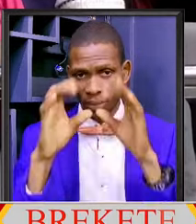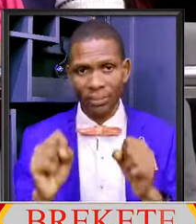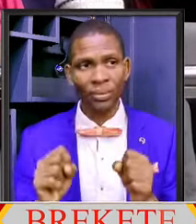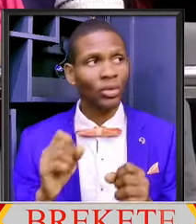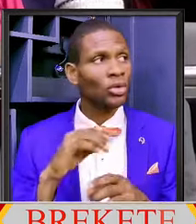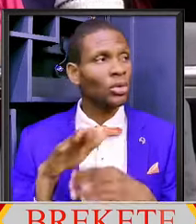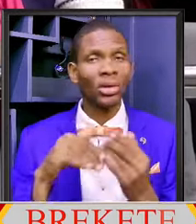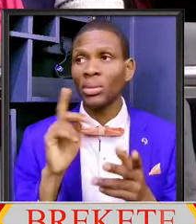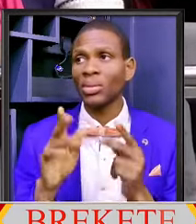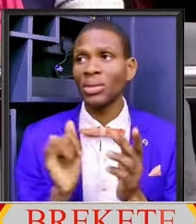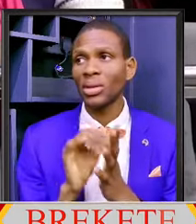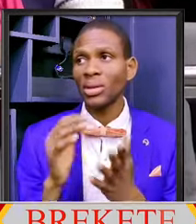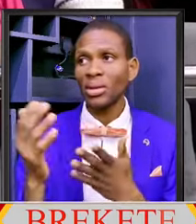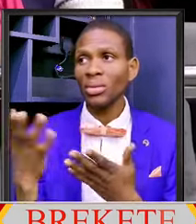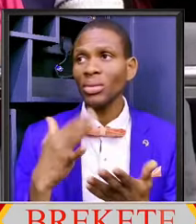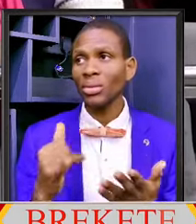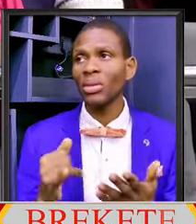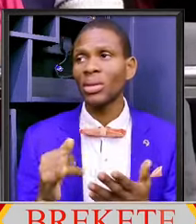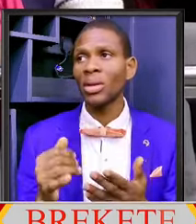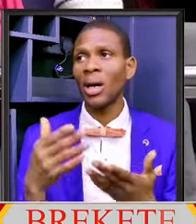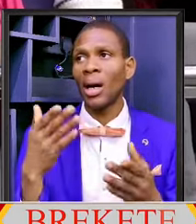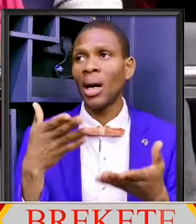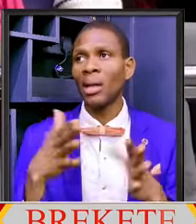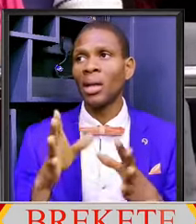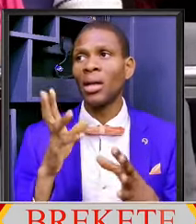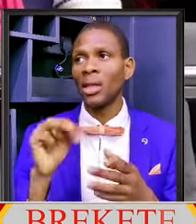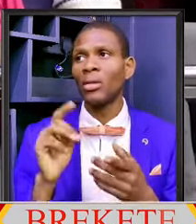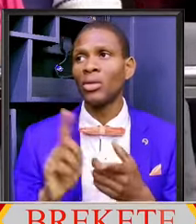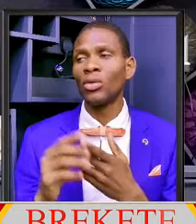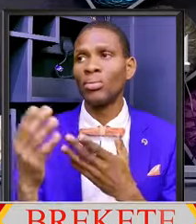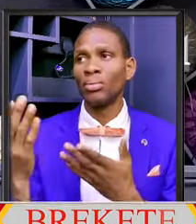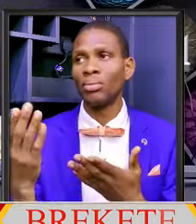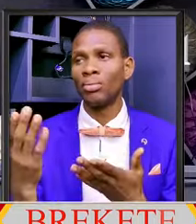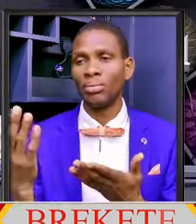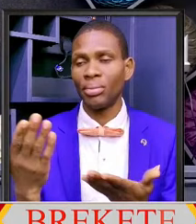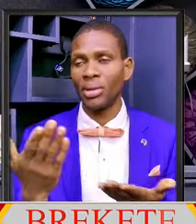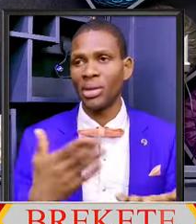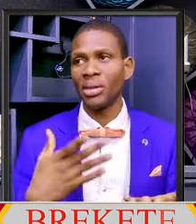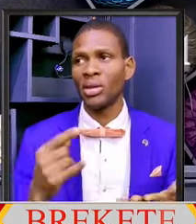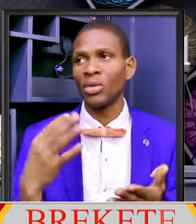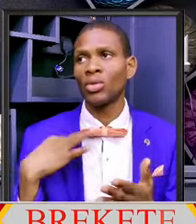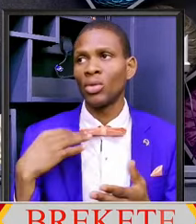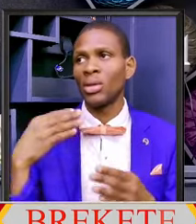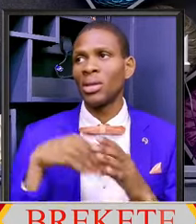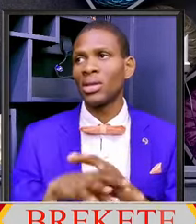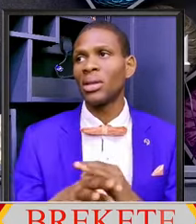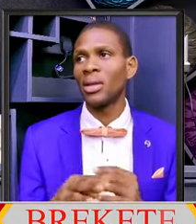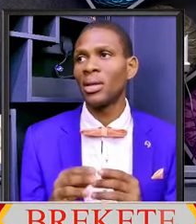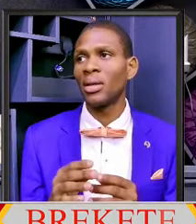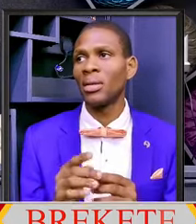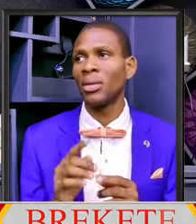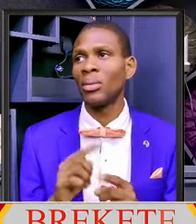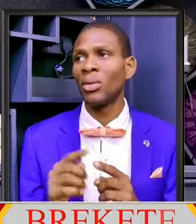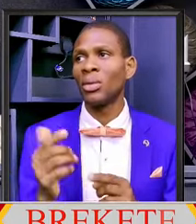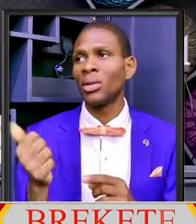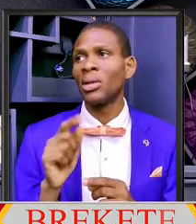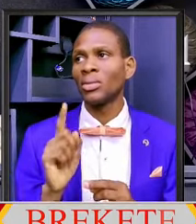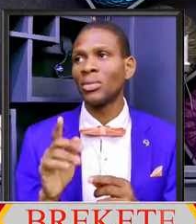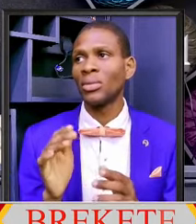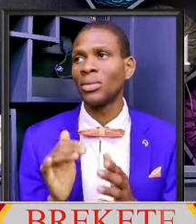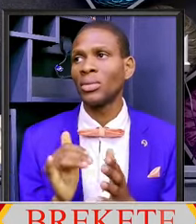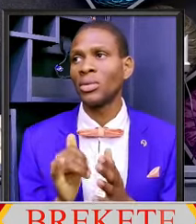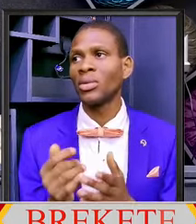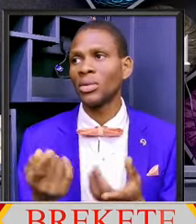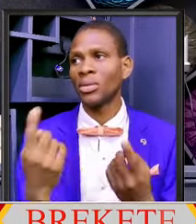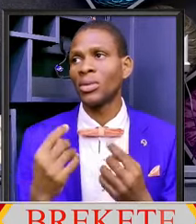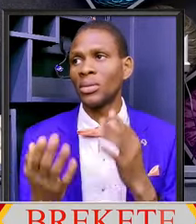people where they bring clothes, I allow them to enter studio. May they come present to the girl. But anyone who wear a hair,